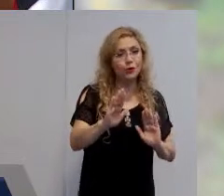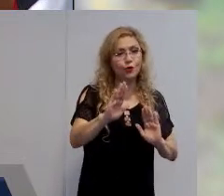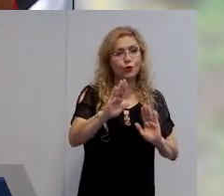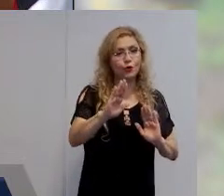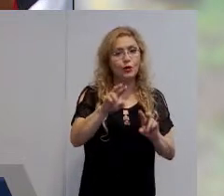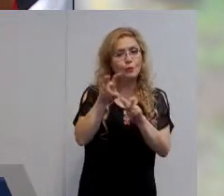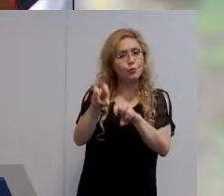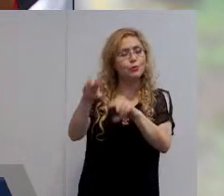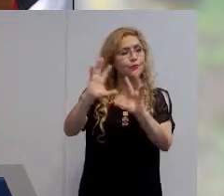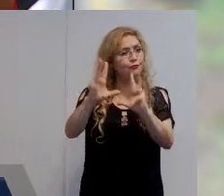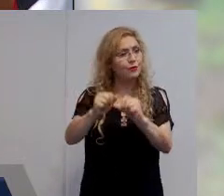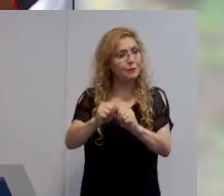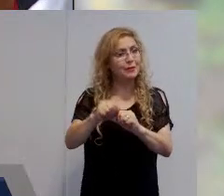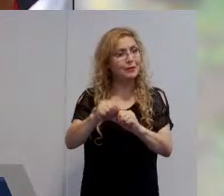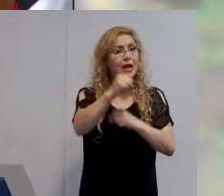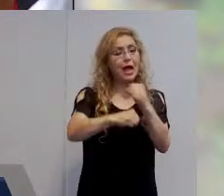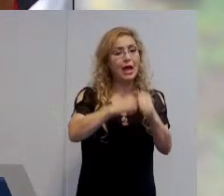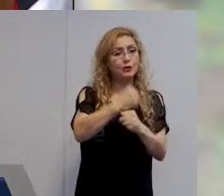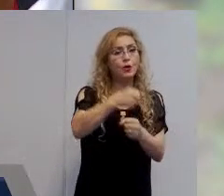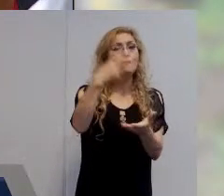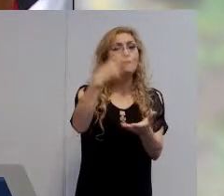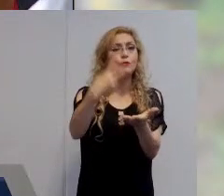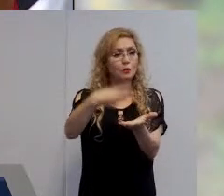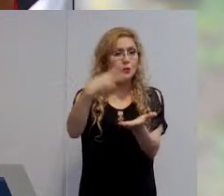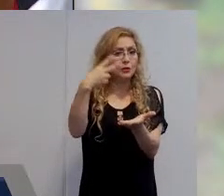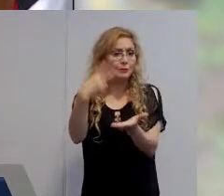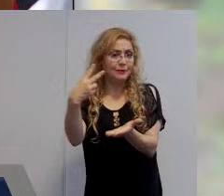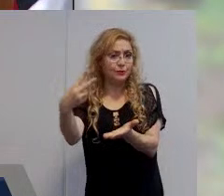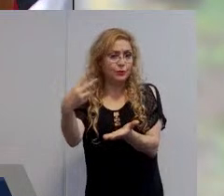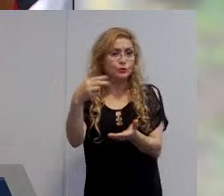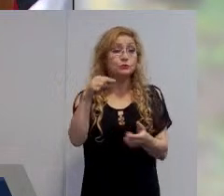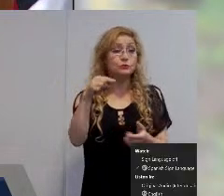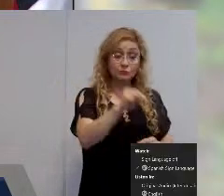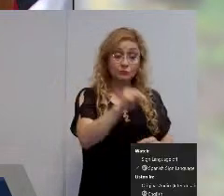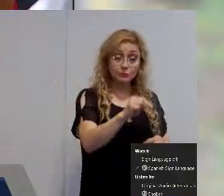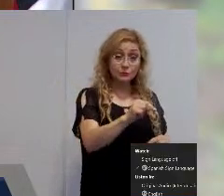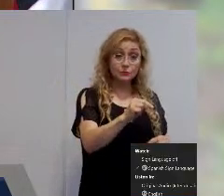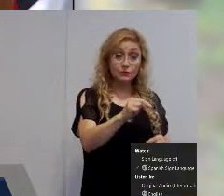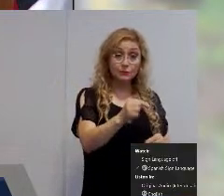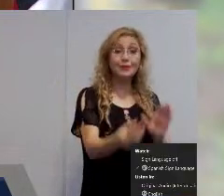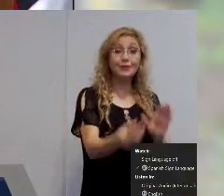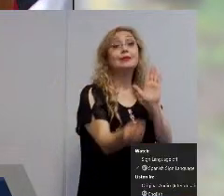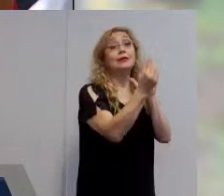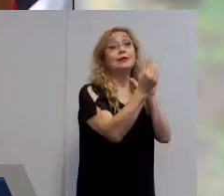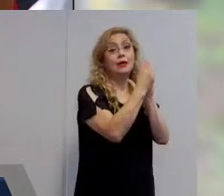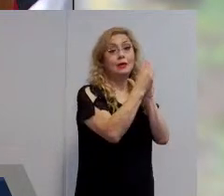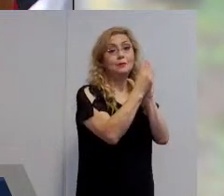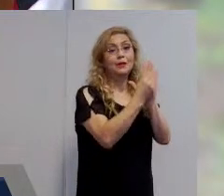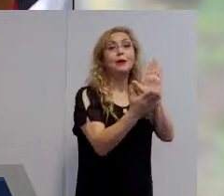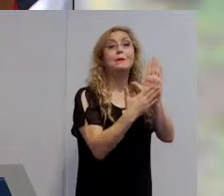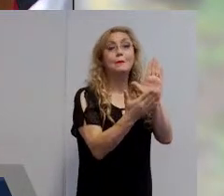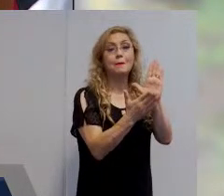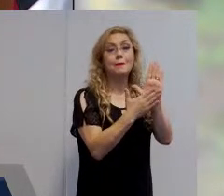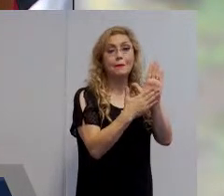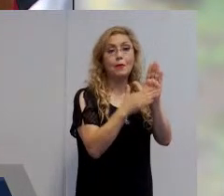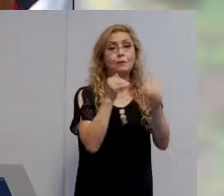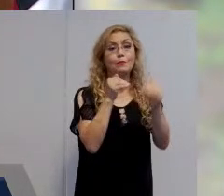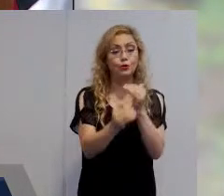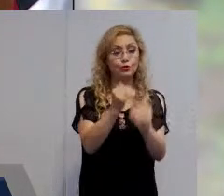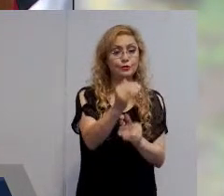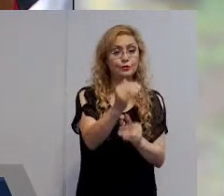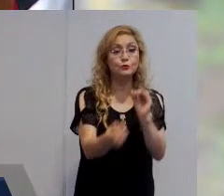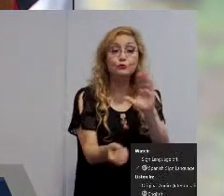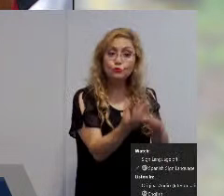2023 is to implement a registration process of our farmers' organizations, including